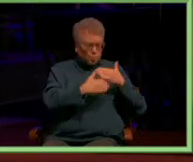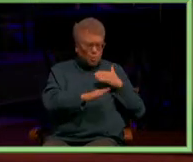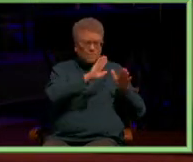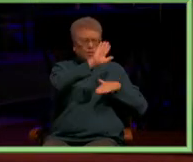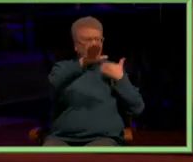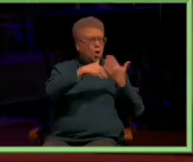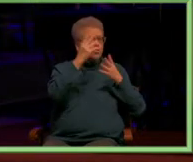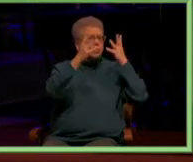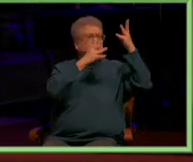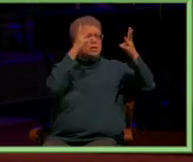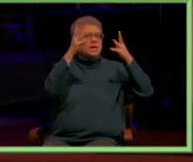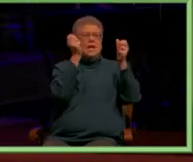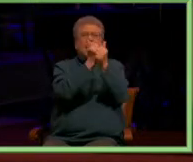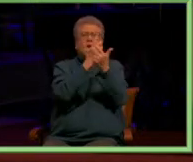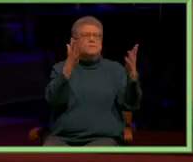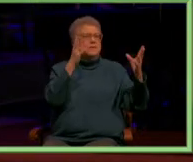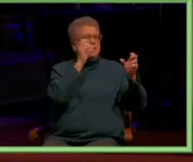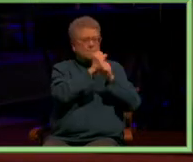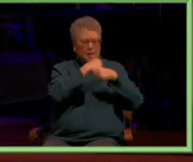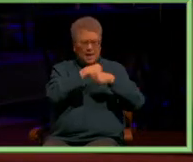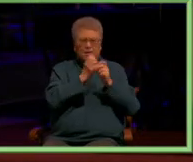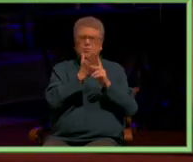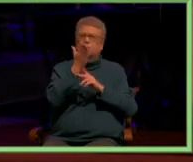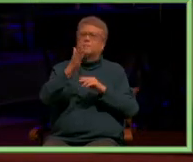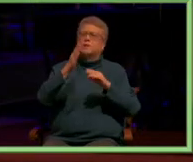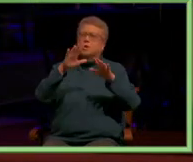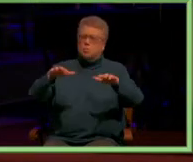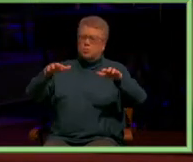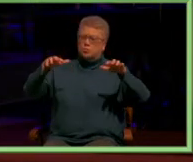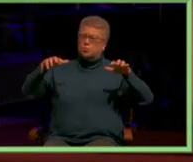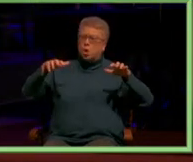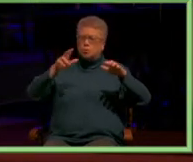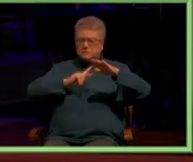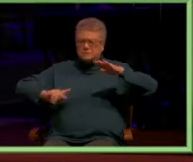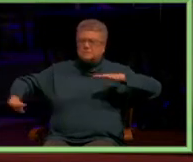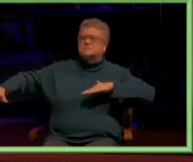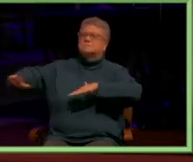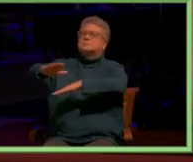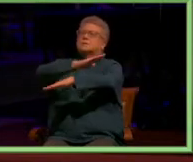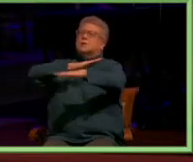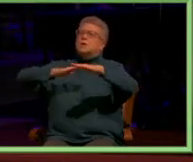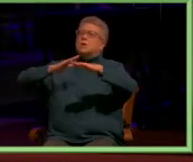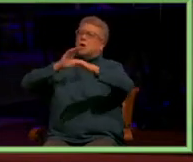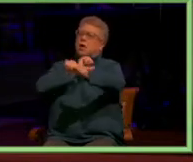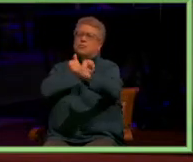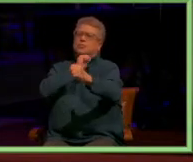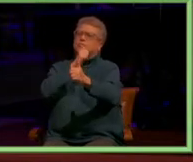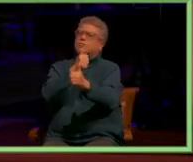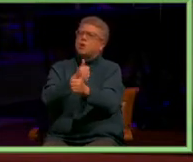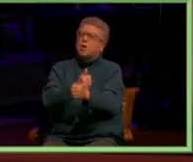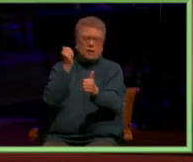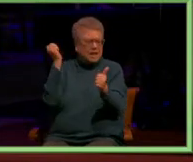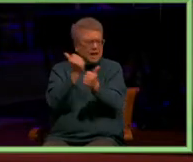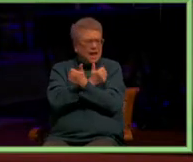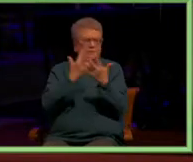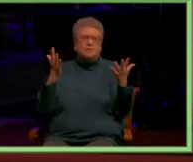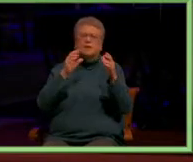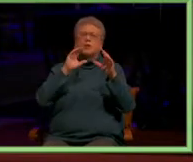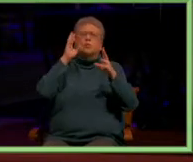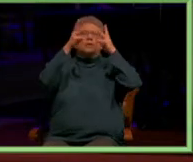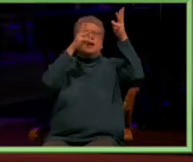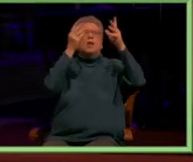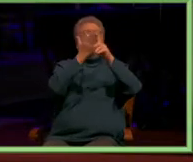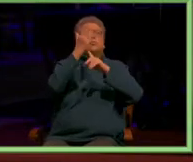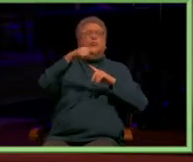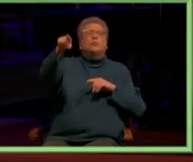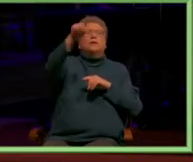and on earth, visible and invisible, whether thrones or dominions or rulers or authorities, all things were created through him and